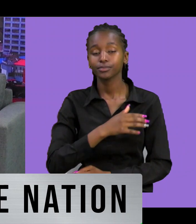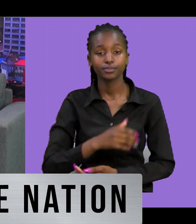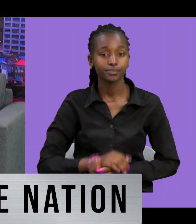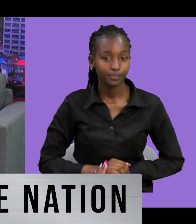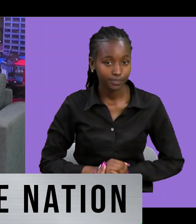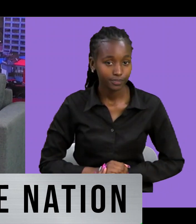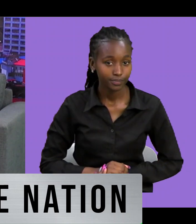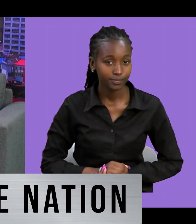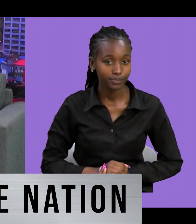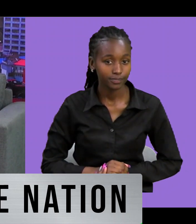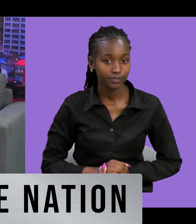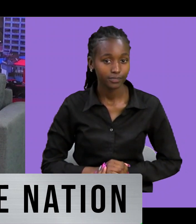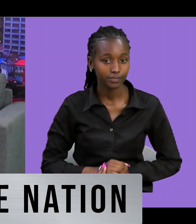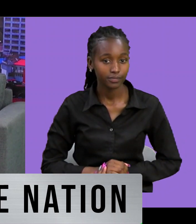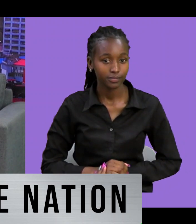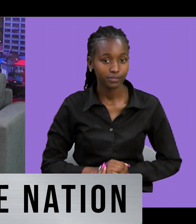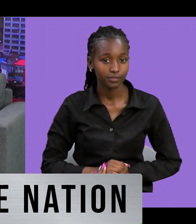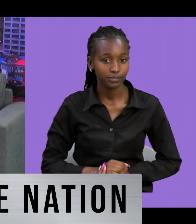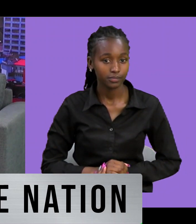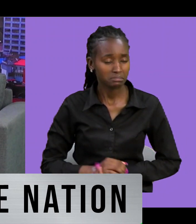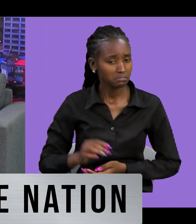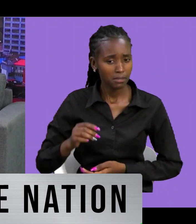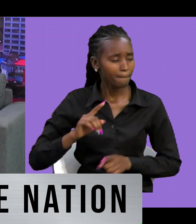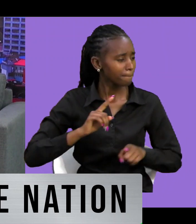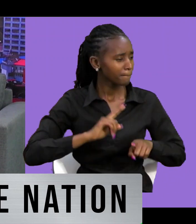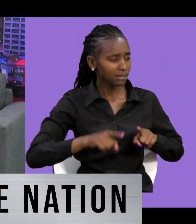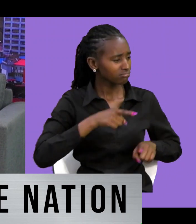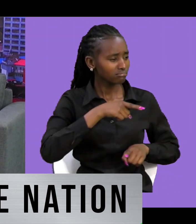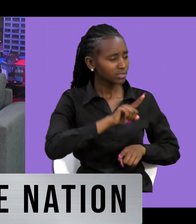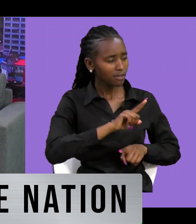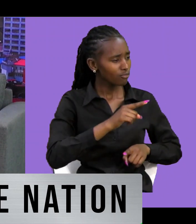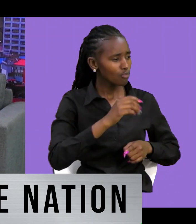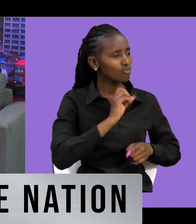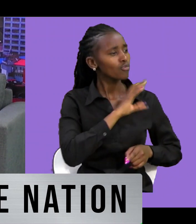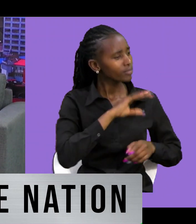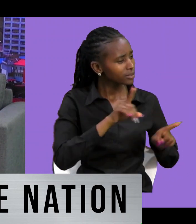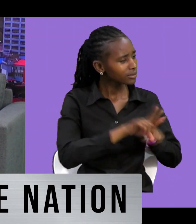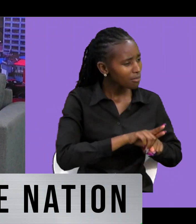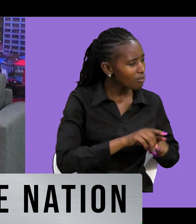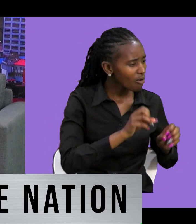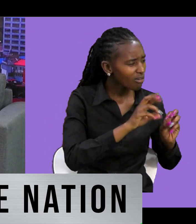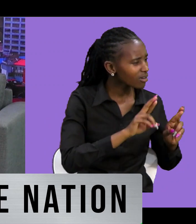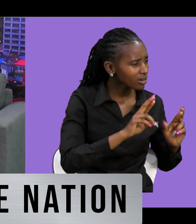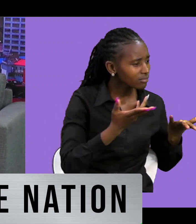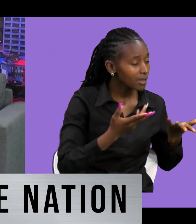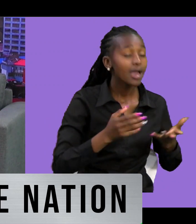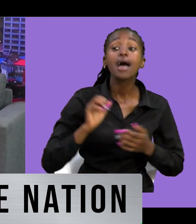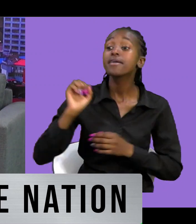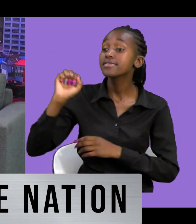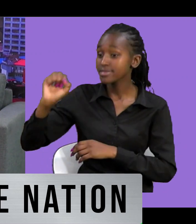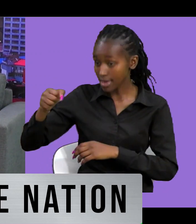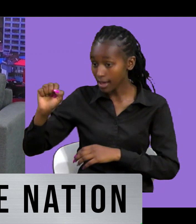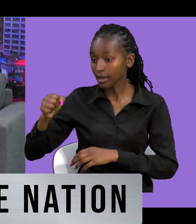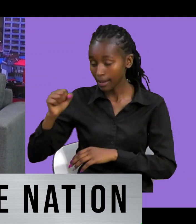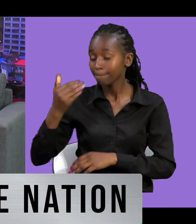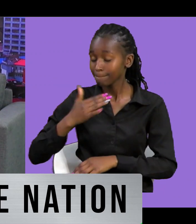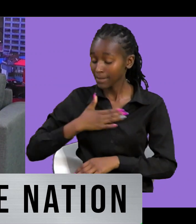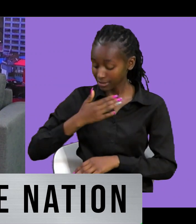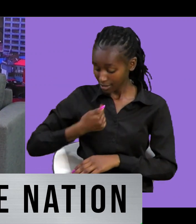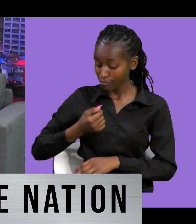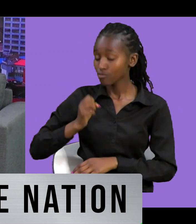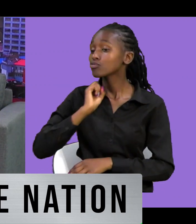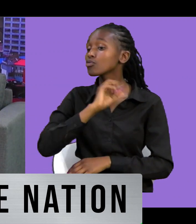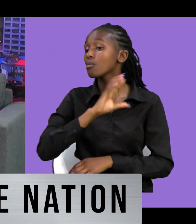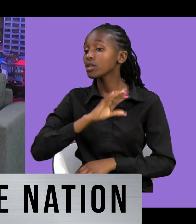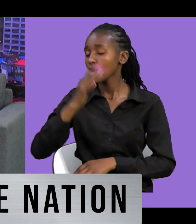And I think. But are you complaining? Everyone may be complaining, but are you really? Yes, I am, because it's a common. It's now